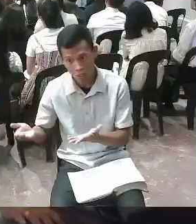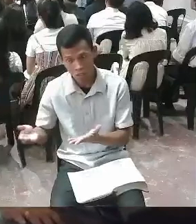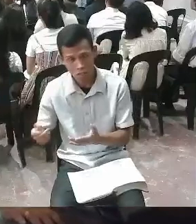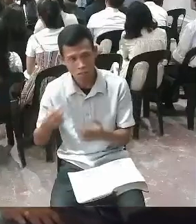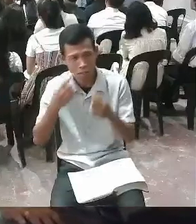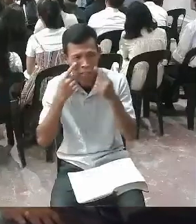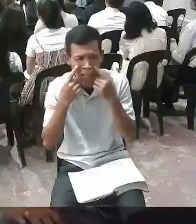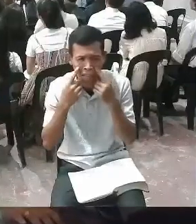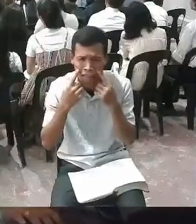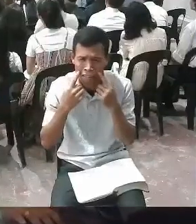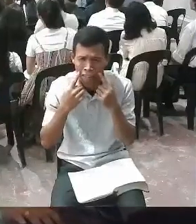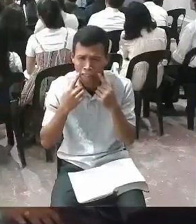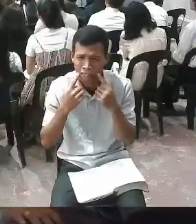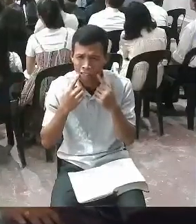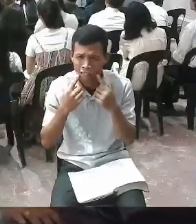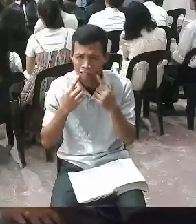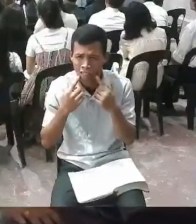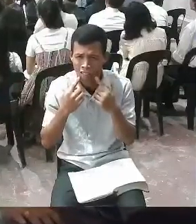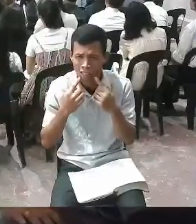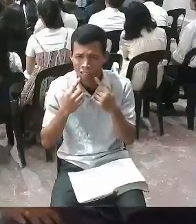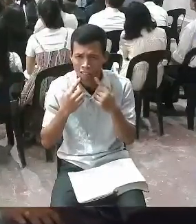tears.